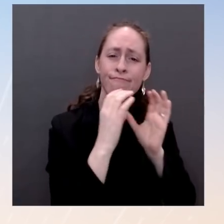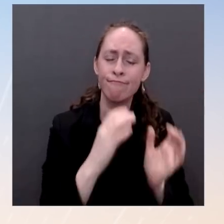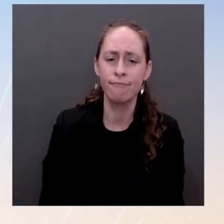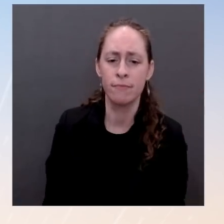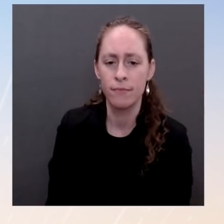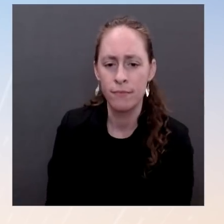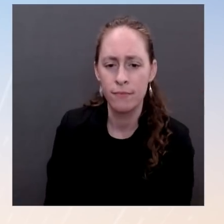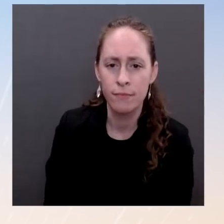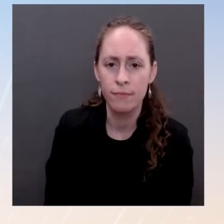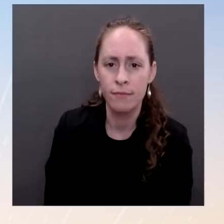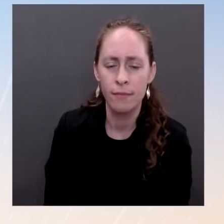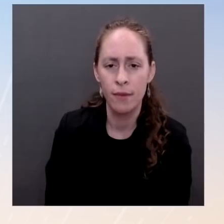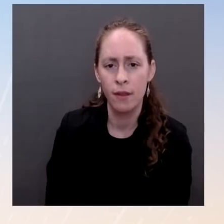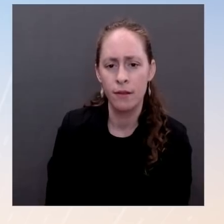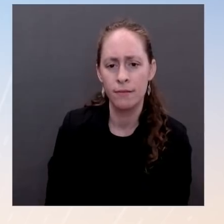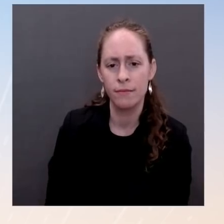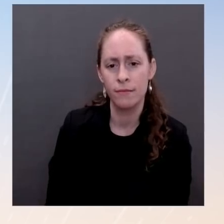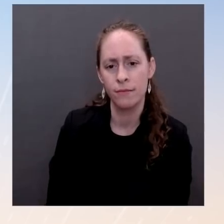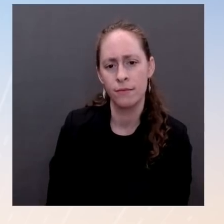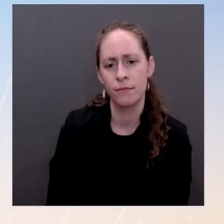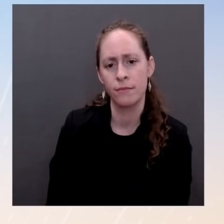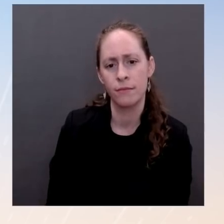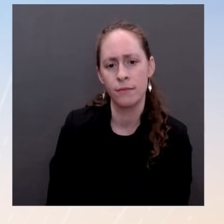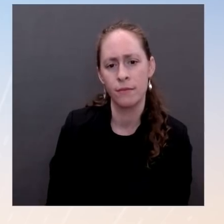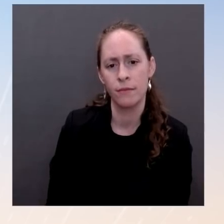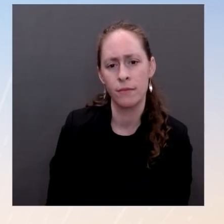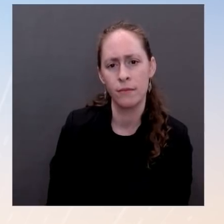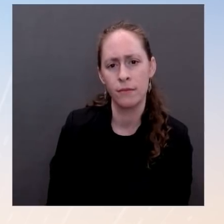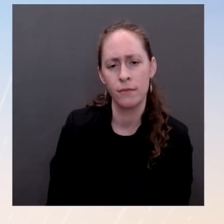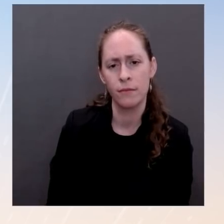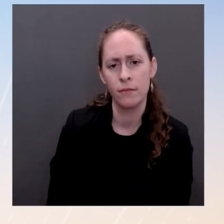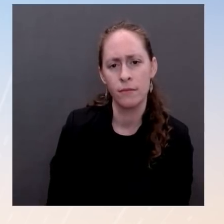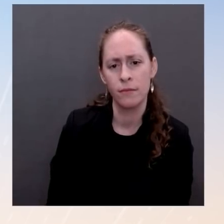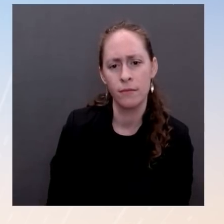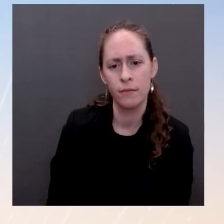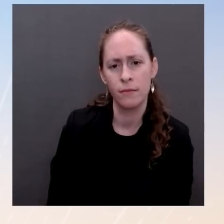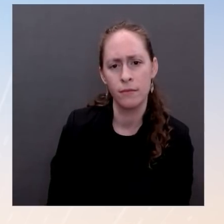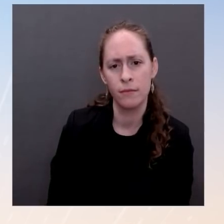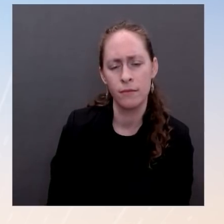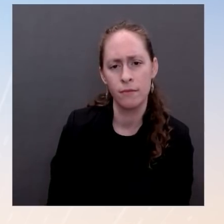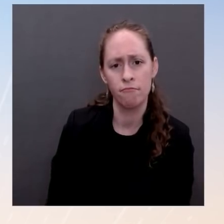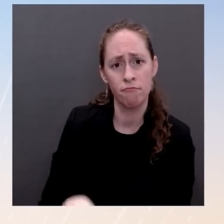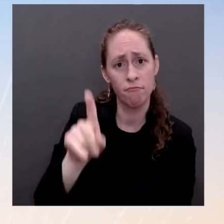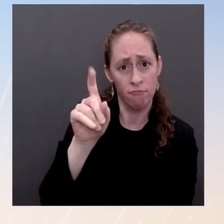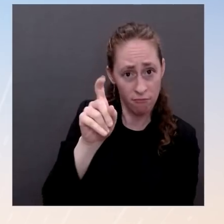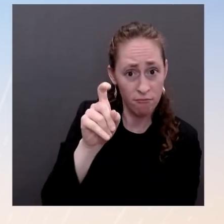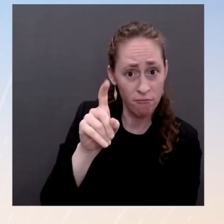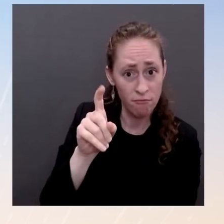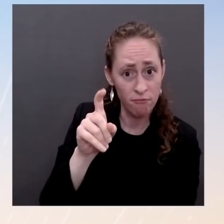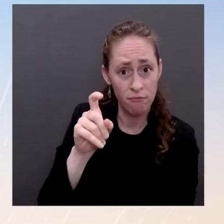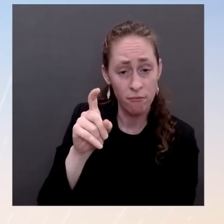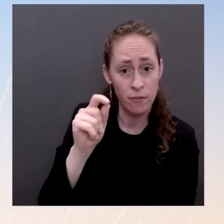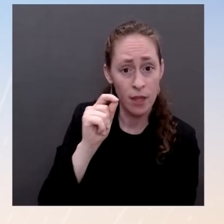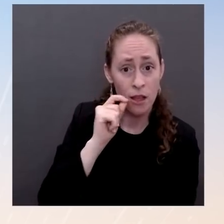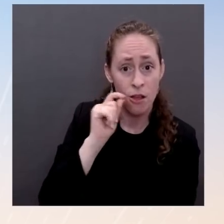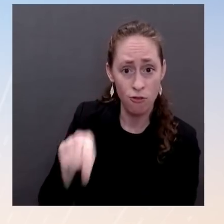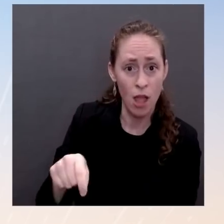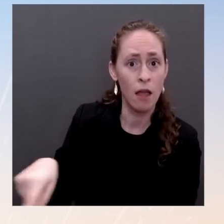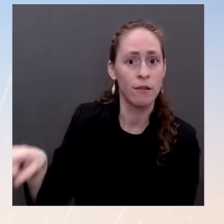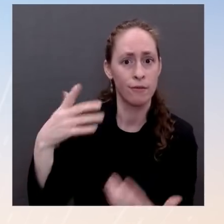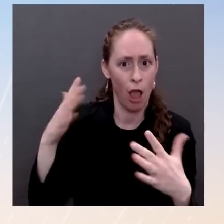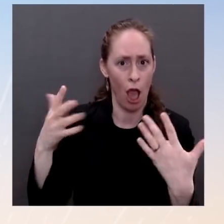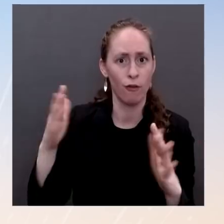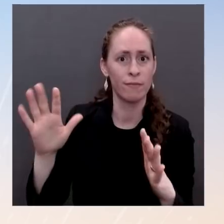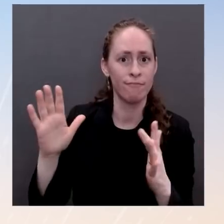the Ukraine has been experiencing a number of cyber attacks today. Yeah. A number of its banks were affected. The defense ministry